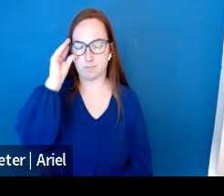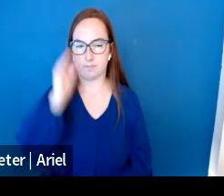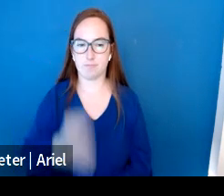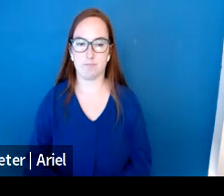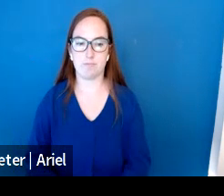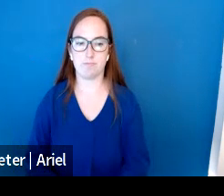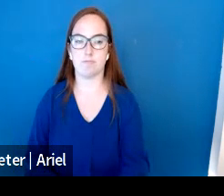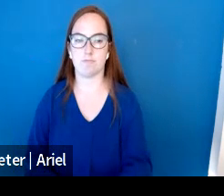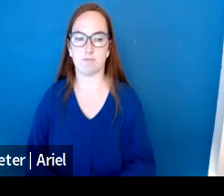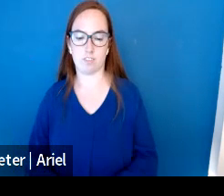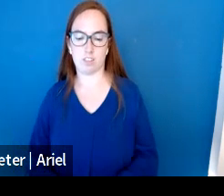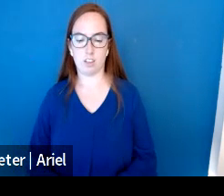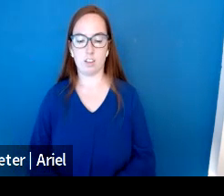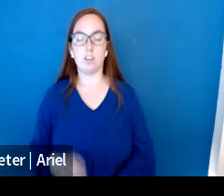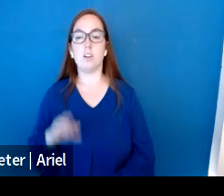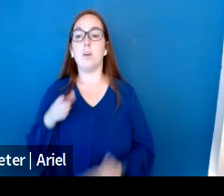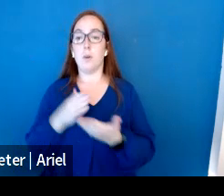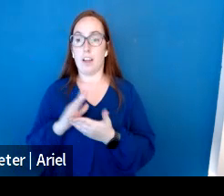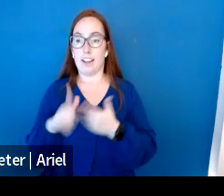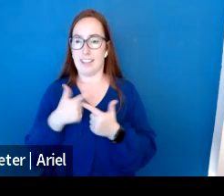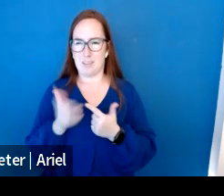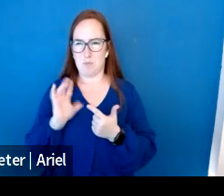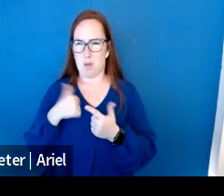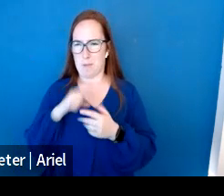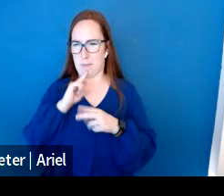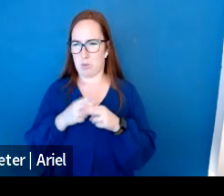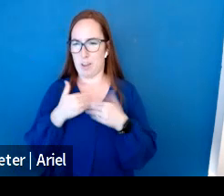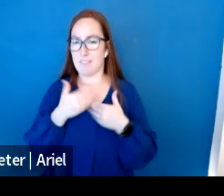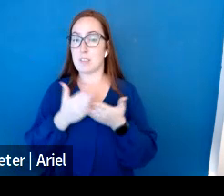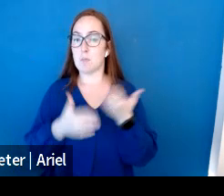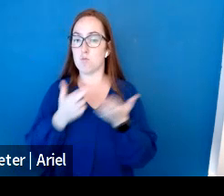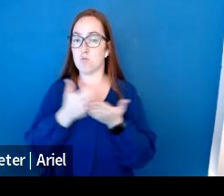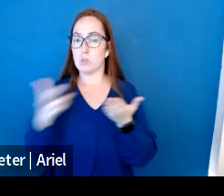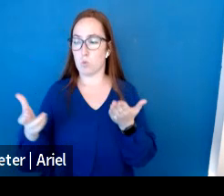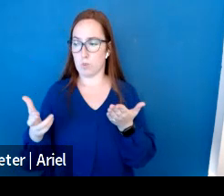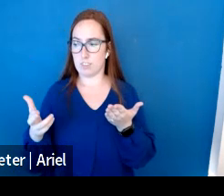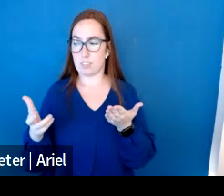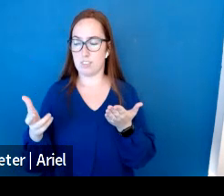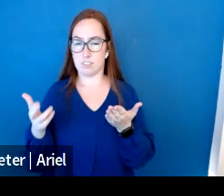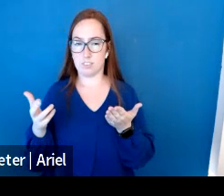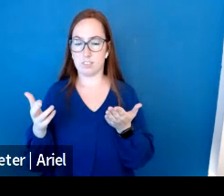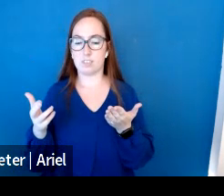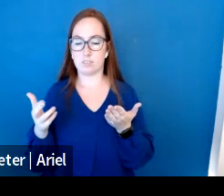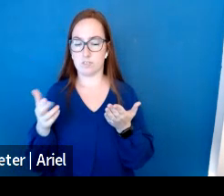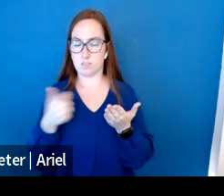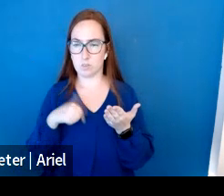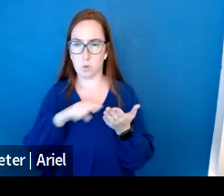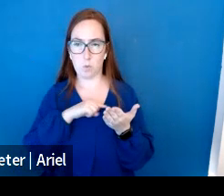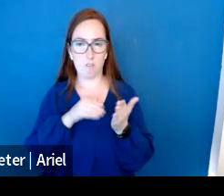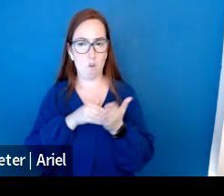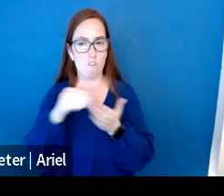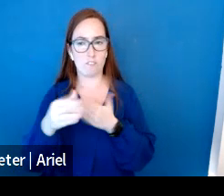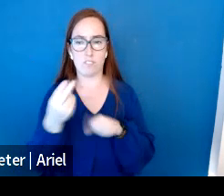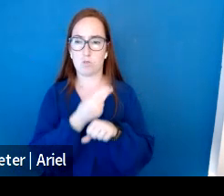All right. And then, like I'd mentioned, we have some resources that we have used often in